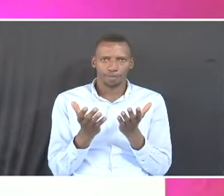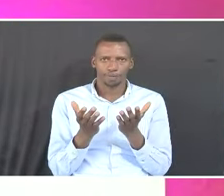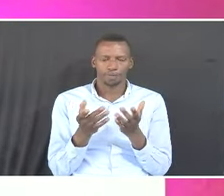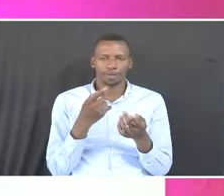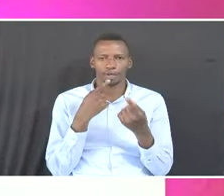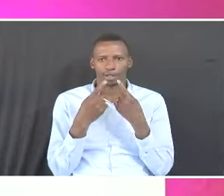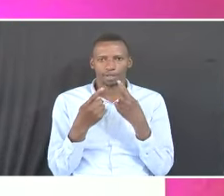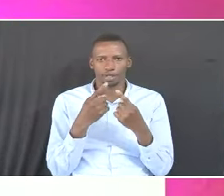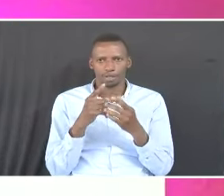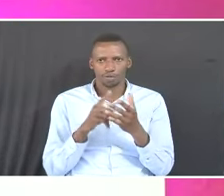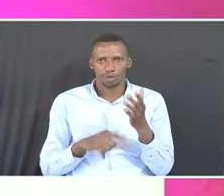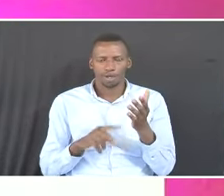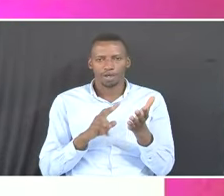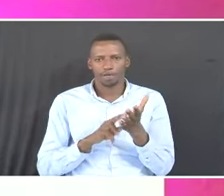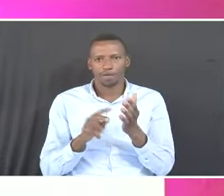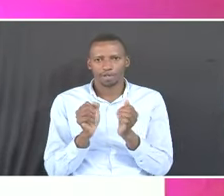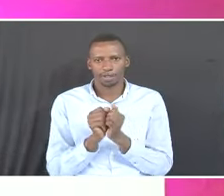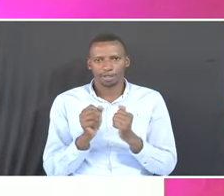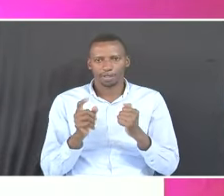says, verse